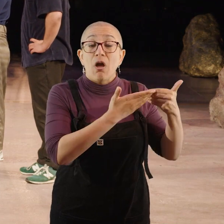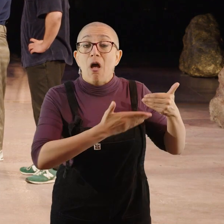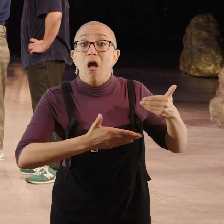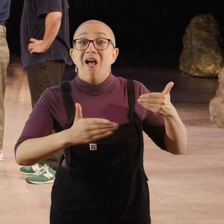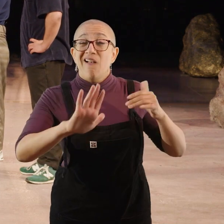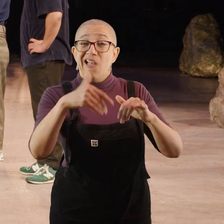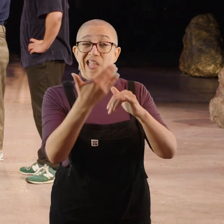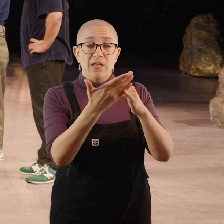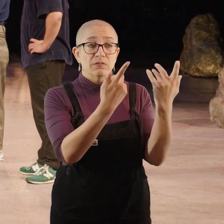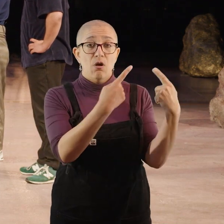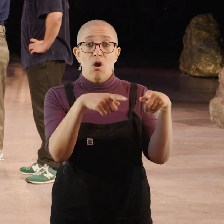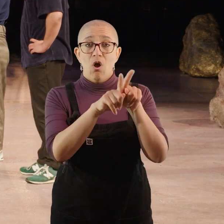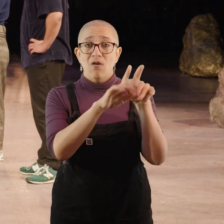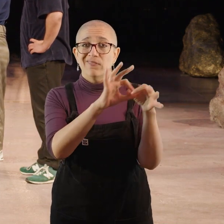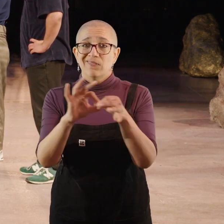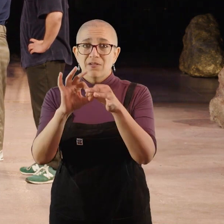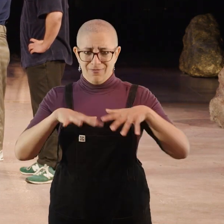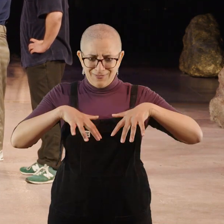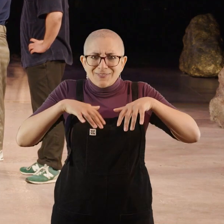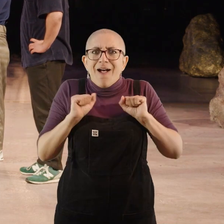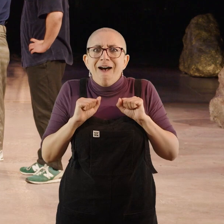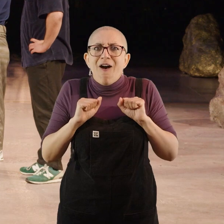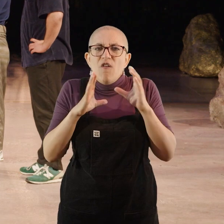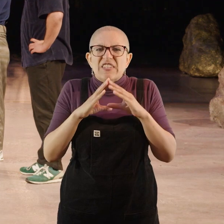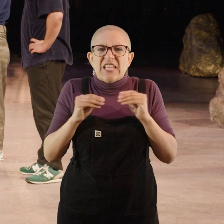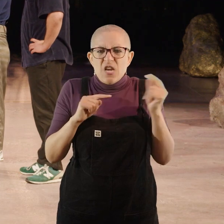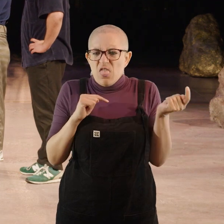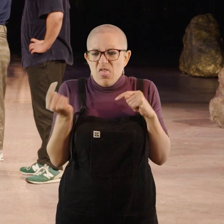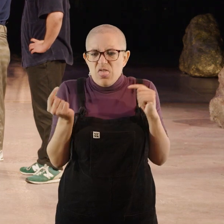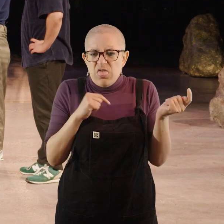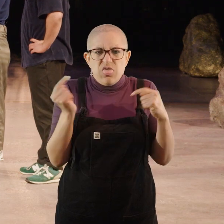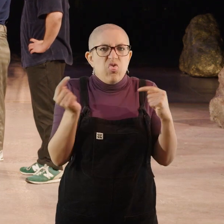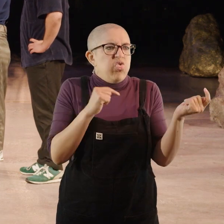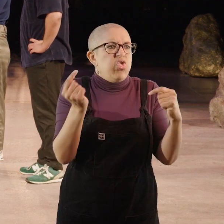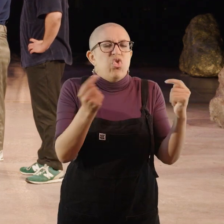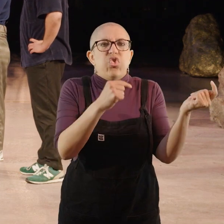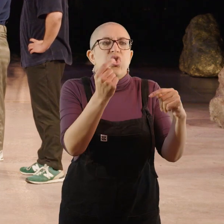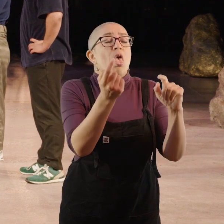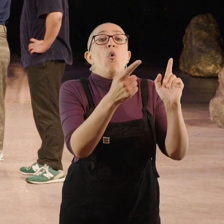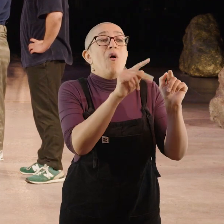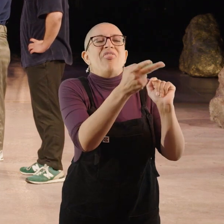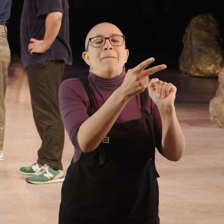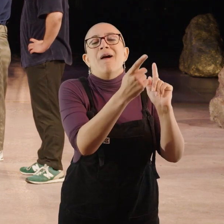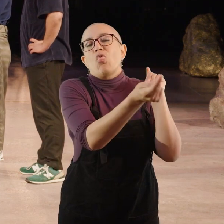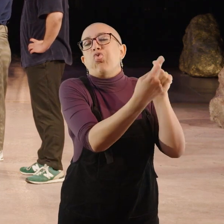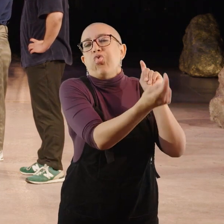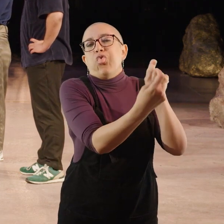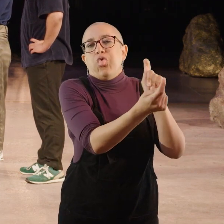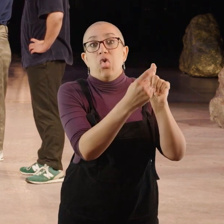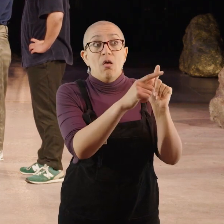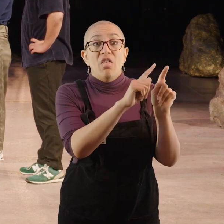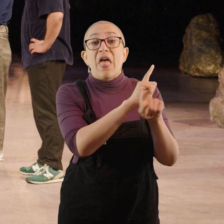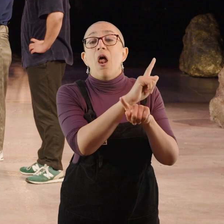scene at odds with each other, like snapping at each other, and somehow or other you've gone off and you're together again. And